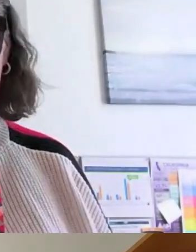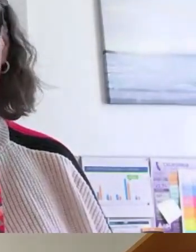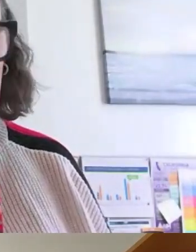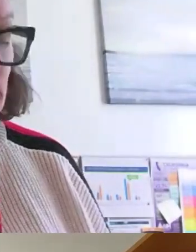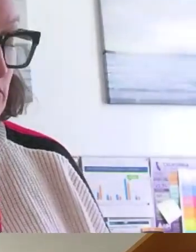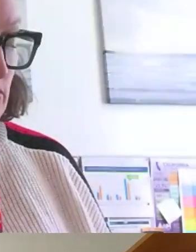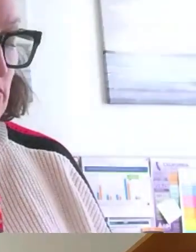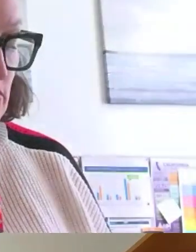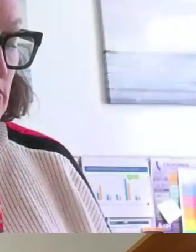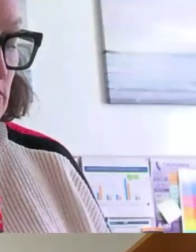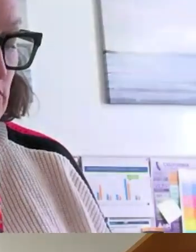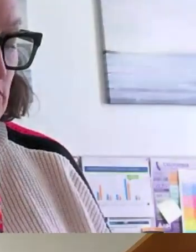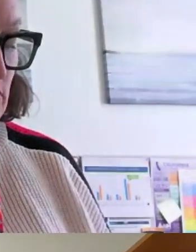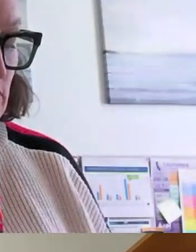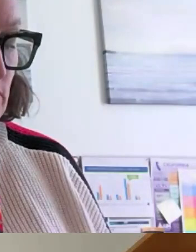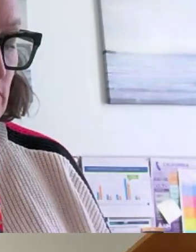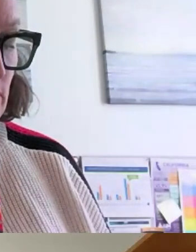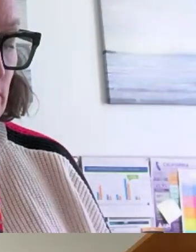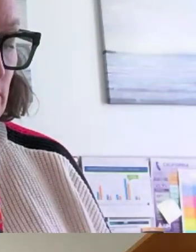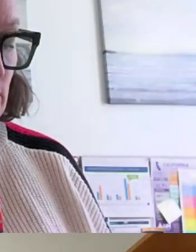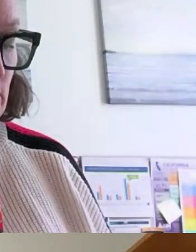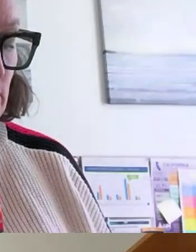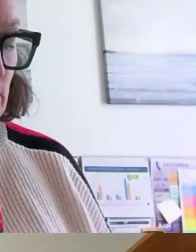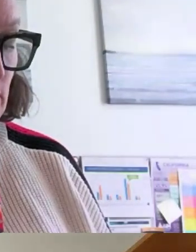he looks at the way that our